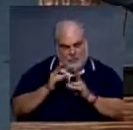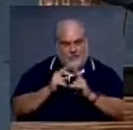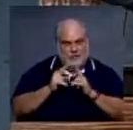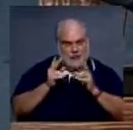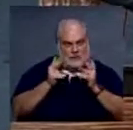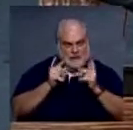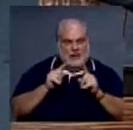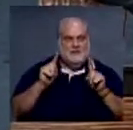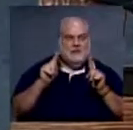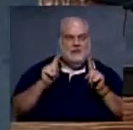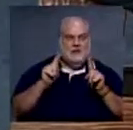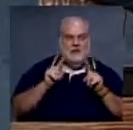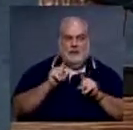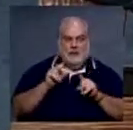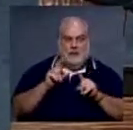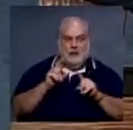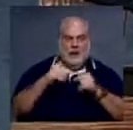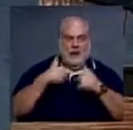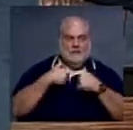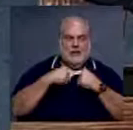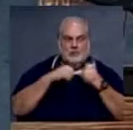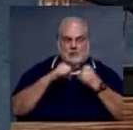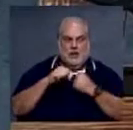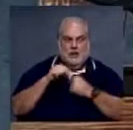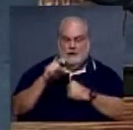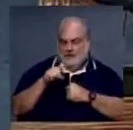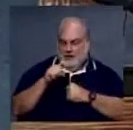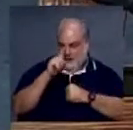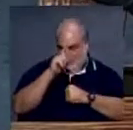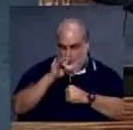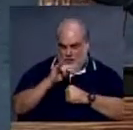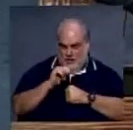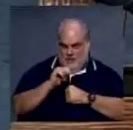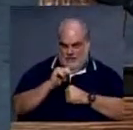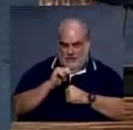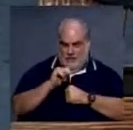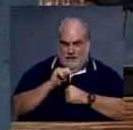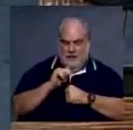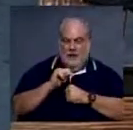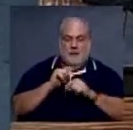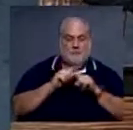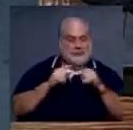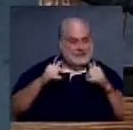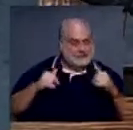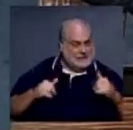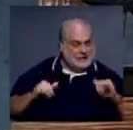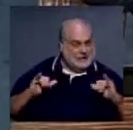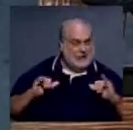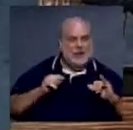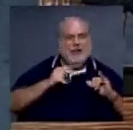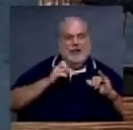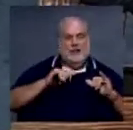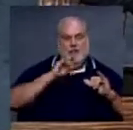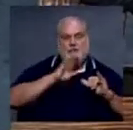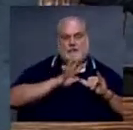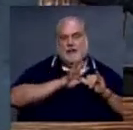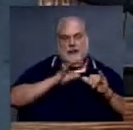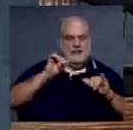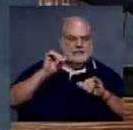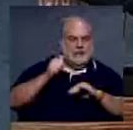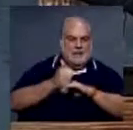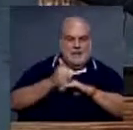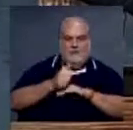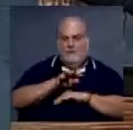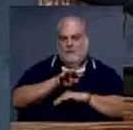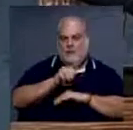successful. I think Little Rock has a huge need for it. But the other side of that is they could be there for 40 years. And